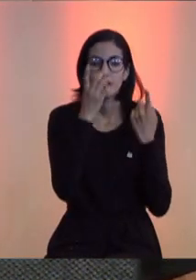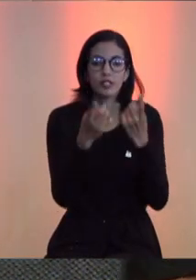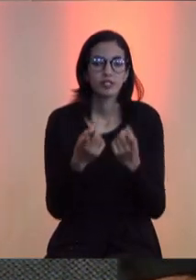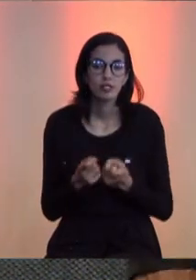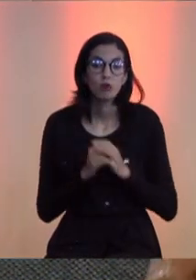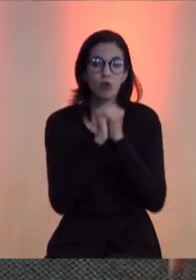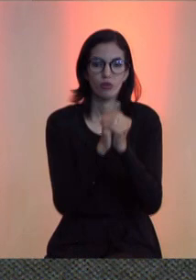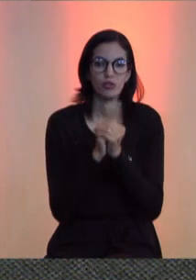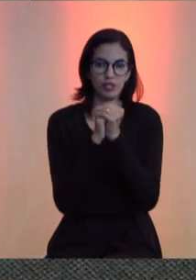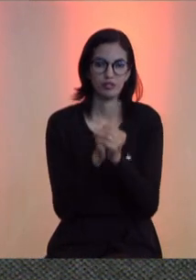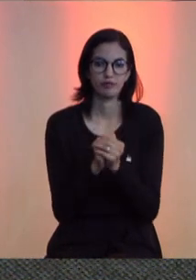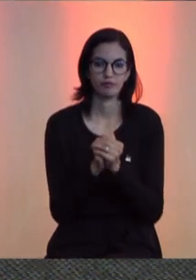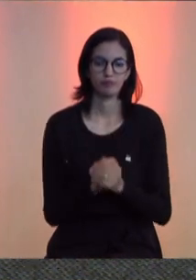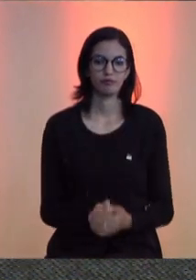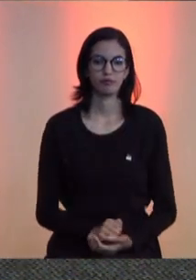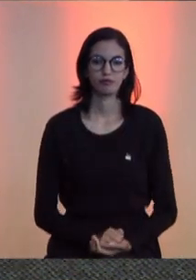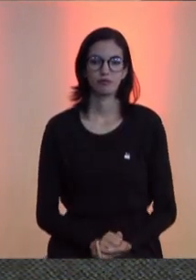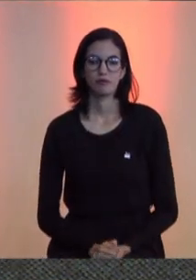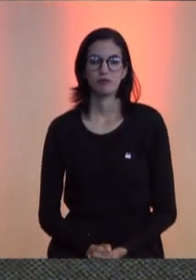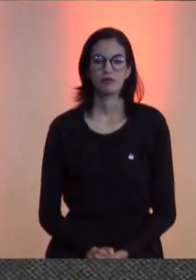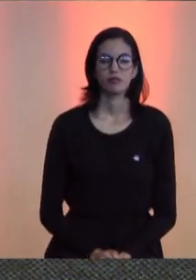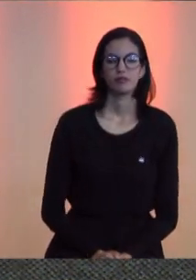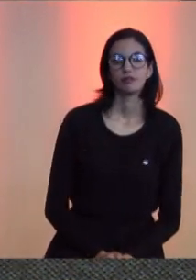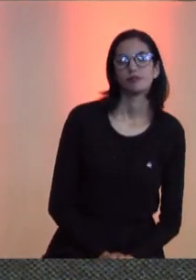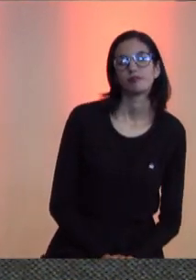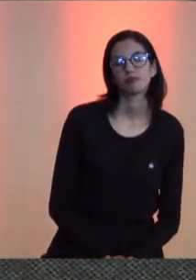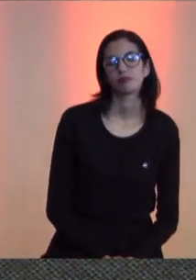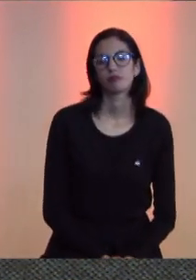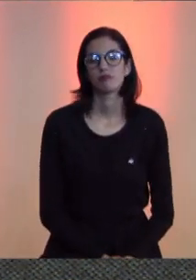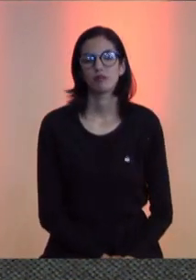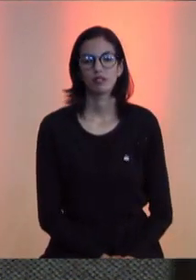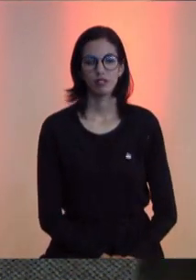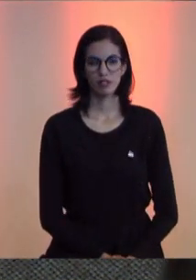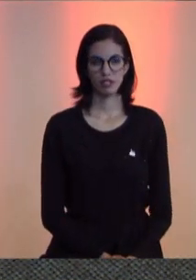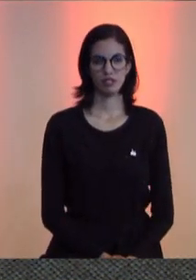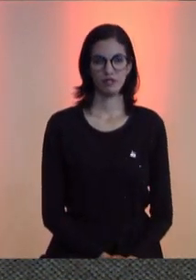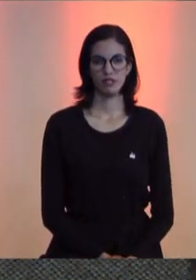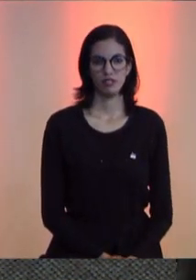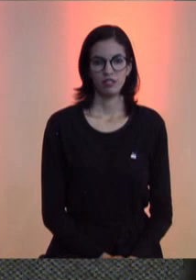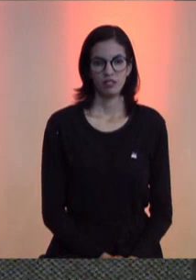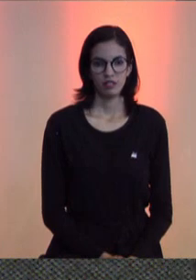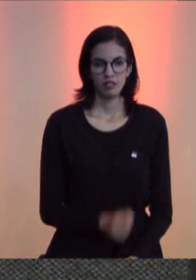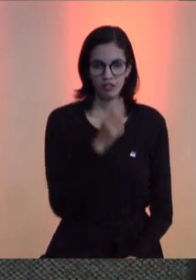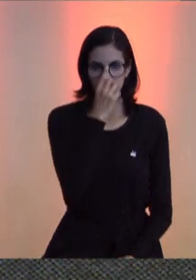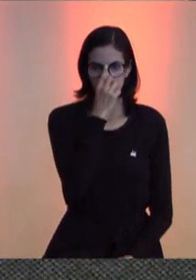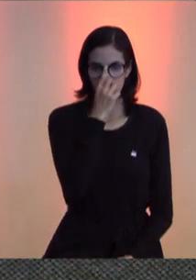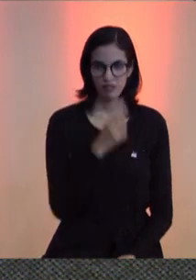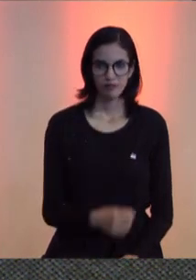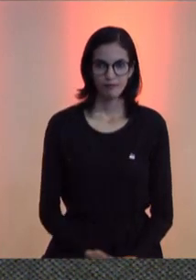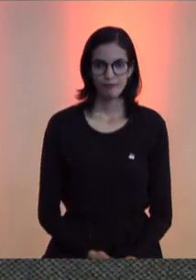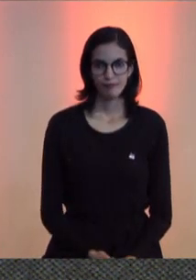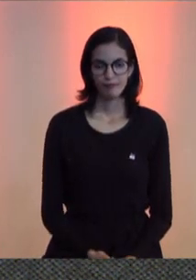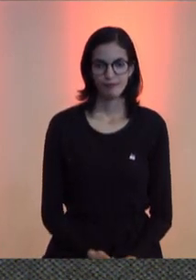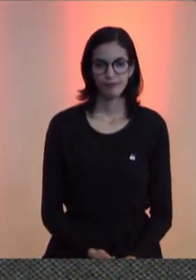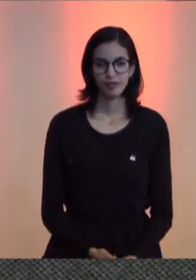oren a Dios. And they told them also, don't compromise. Le enseñaron también, no debes transigir.